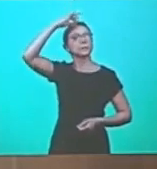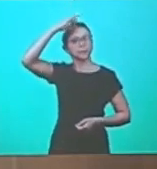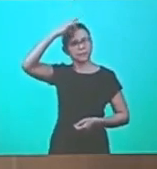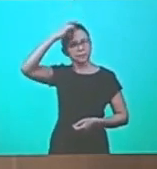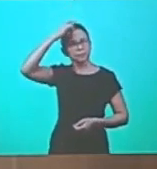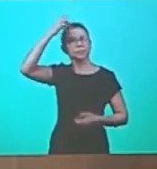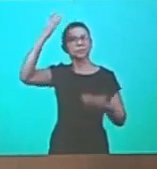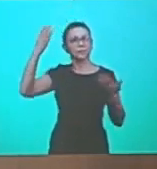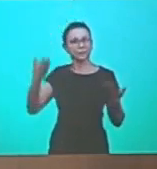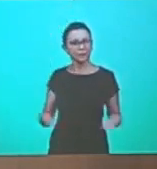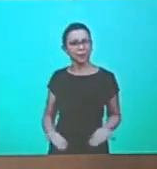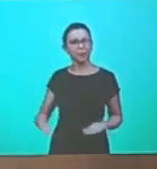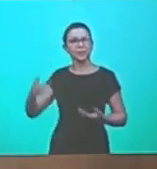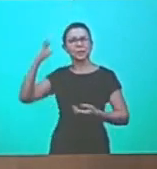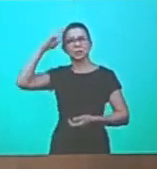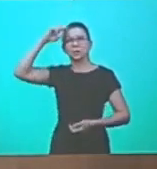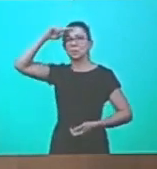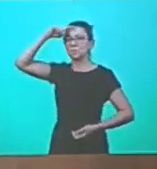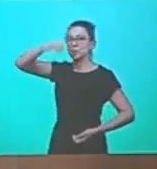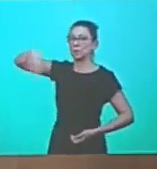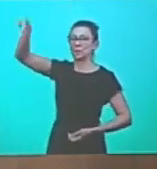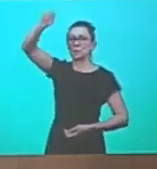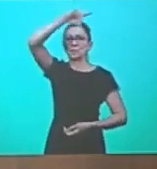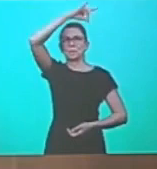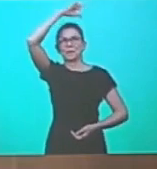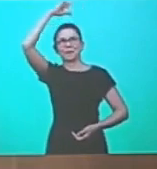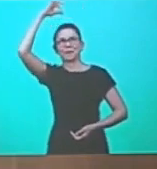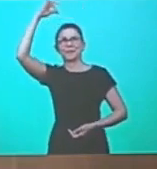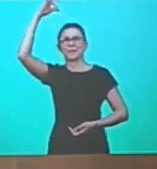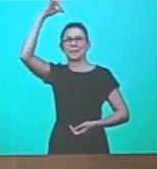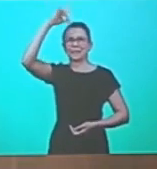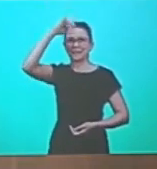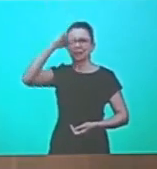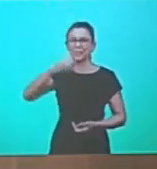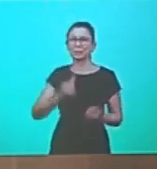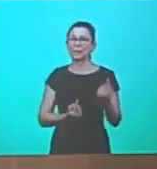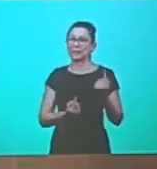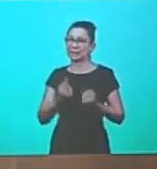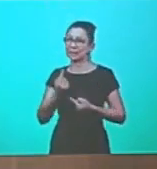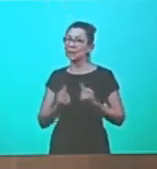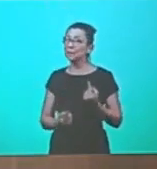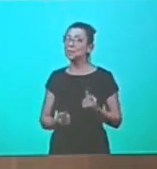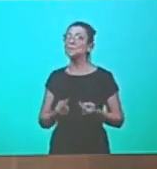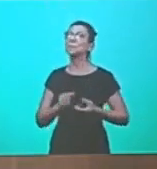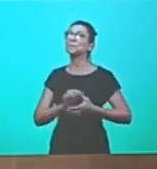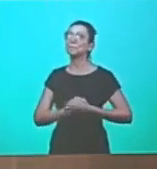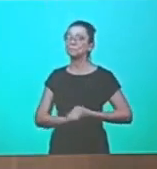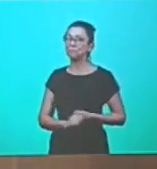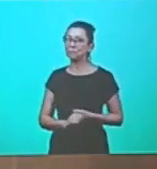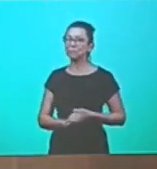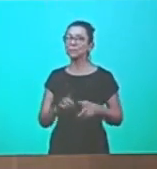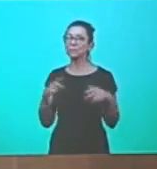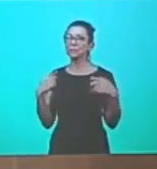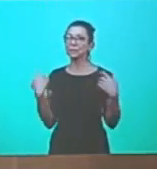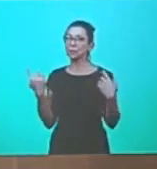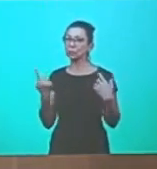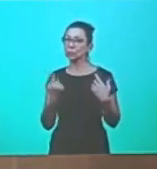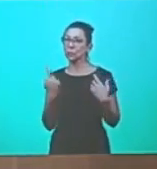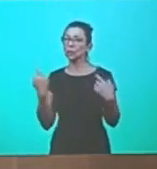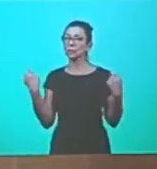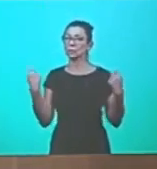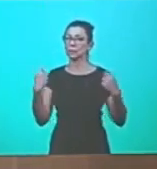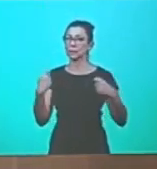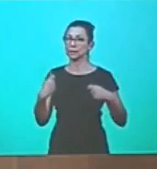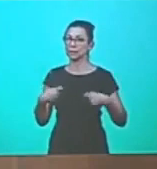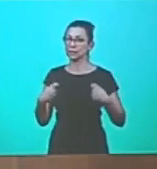who can give us this is Jesus Christ. He's the one who sent the Holy Spirit to us. He's the one who fills our